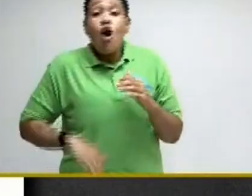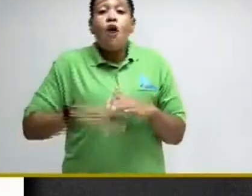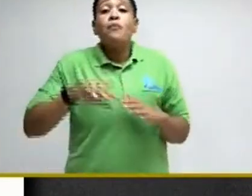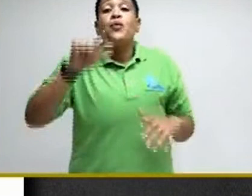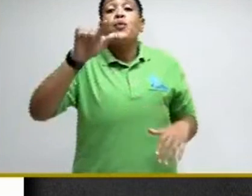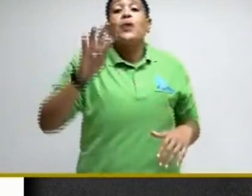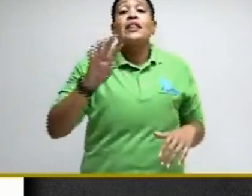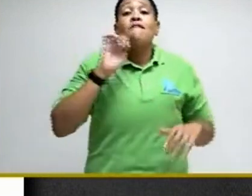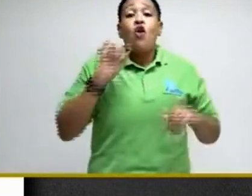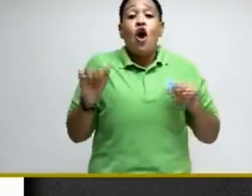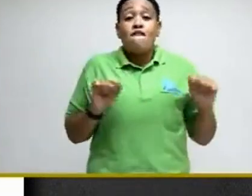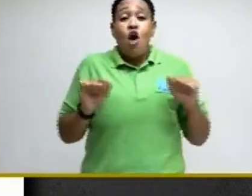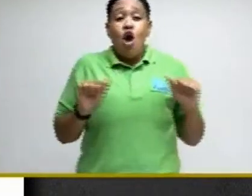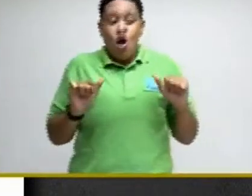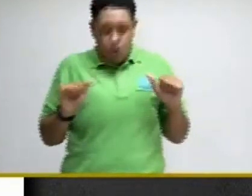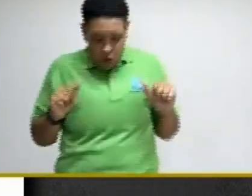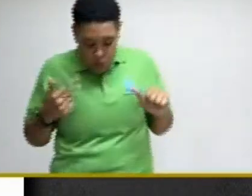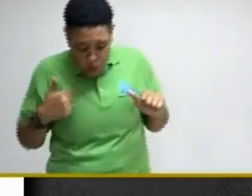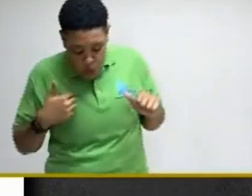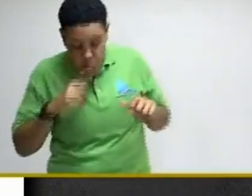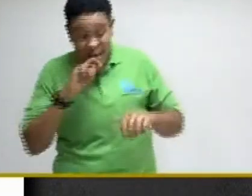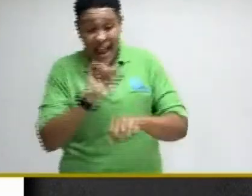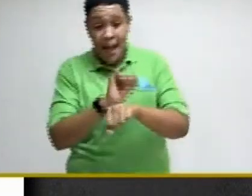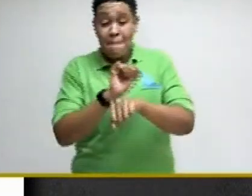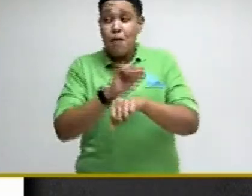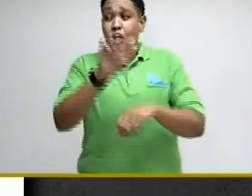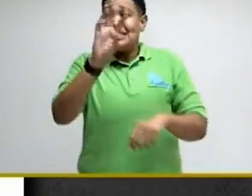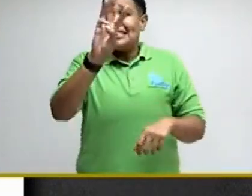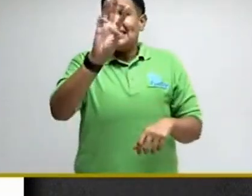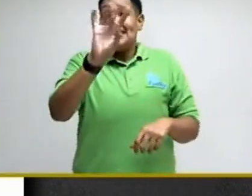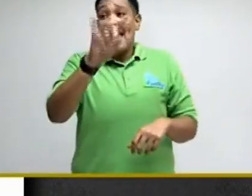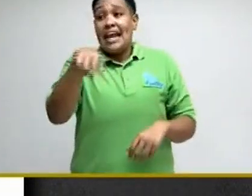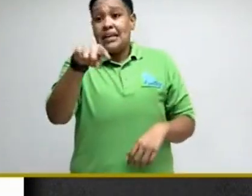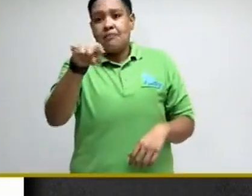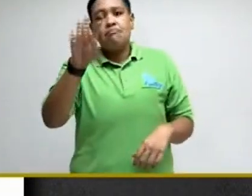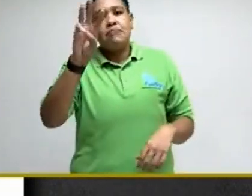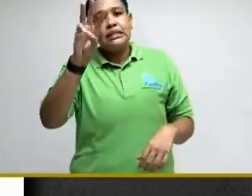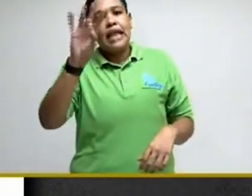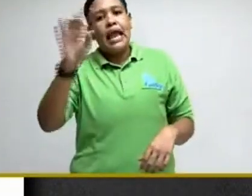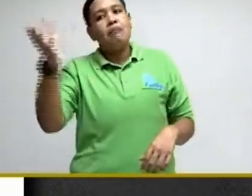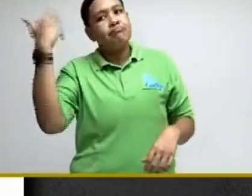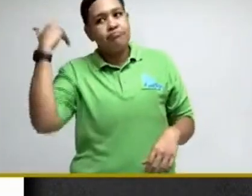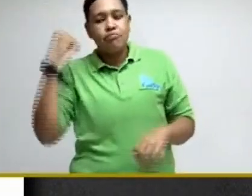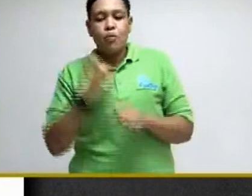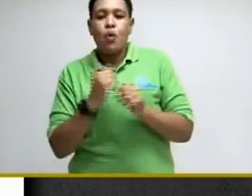of August, we would have employed 68 of these, with